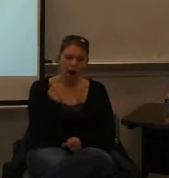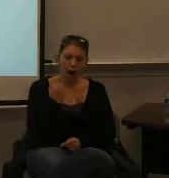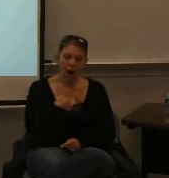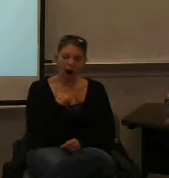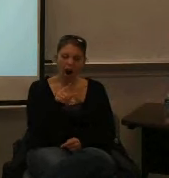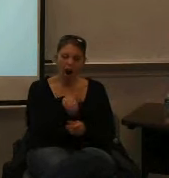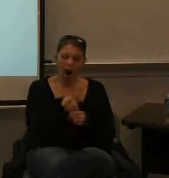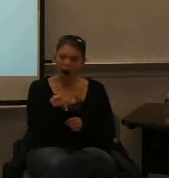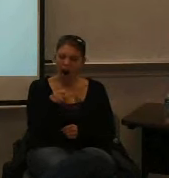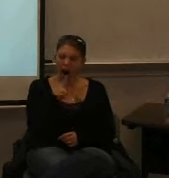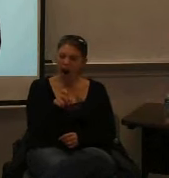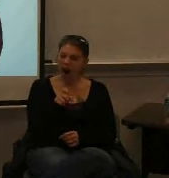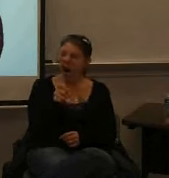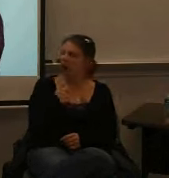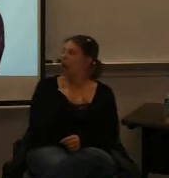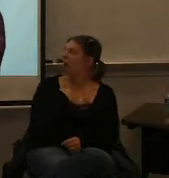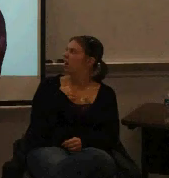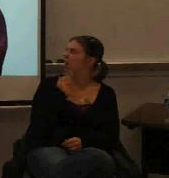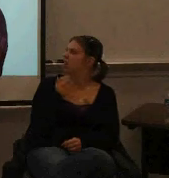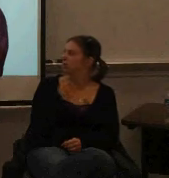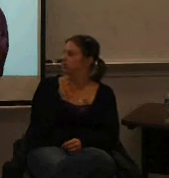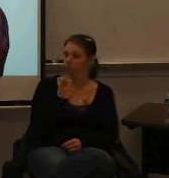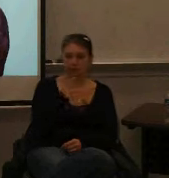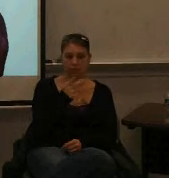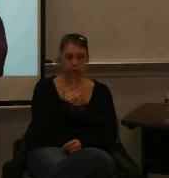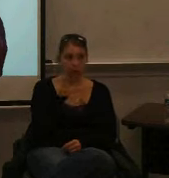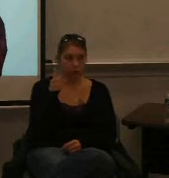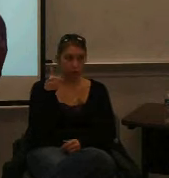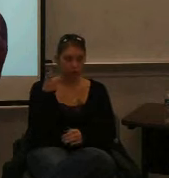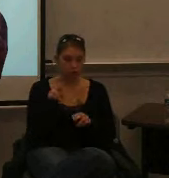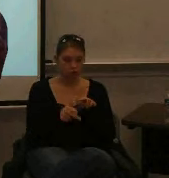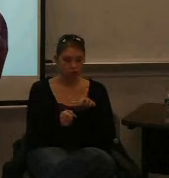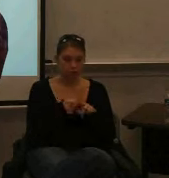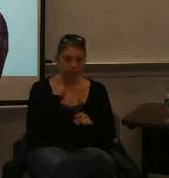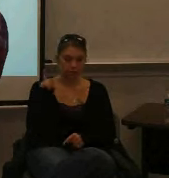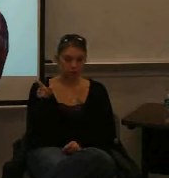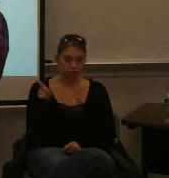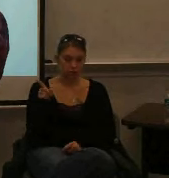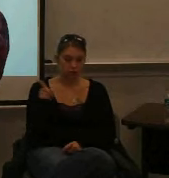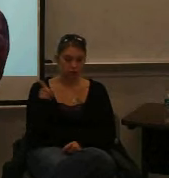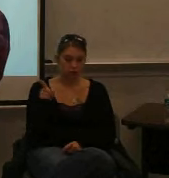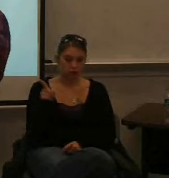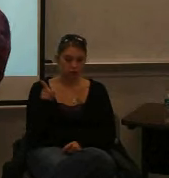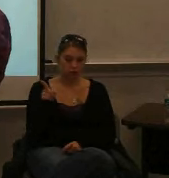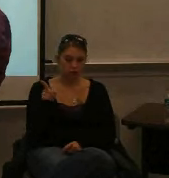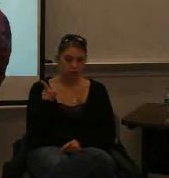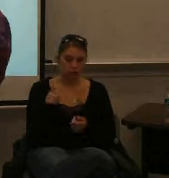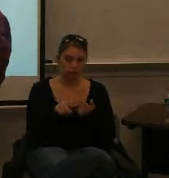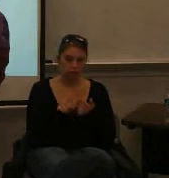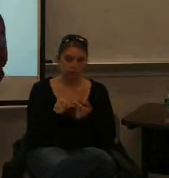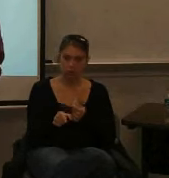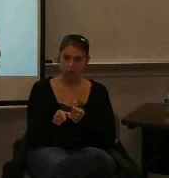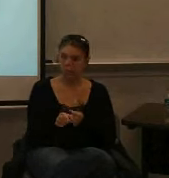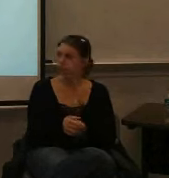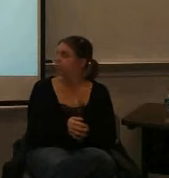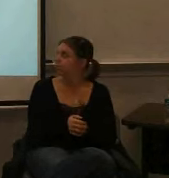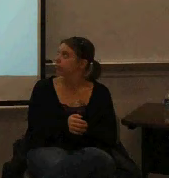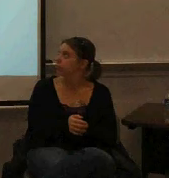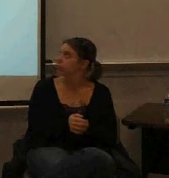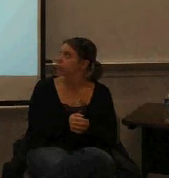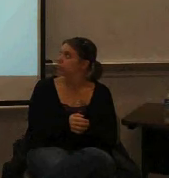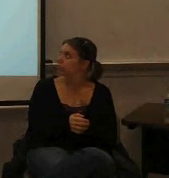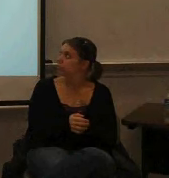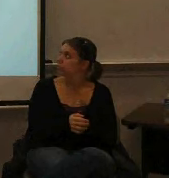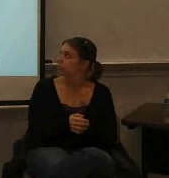liter in this lake, then my chlorophyll will drop from about here to